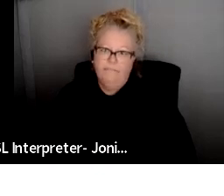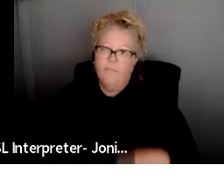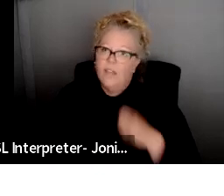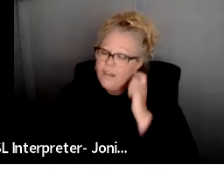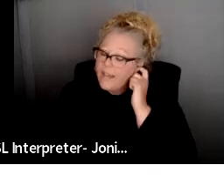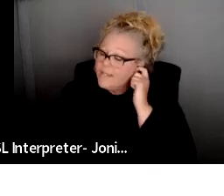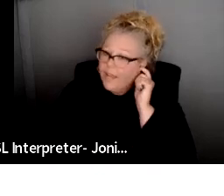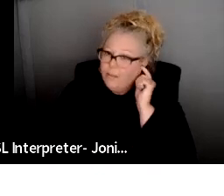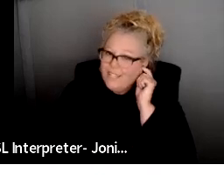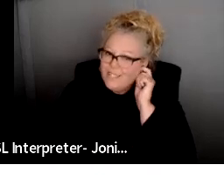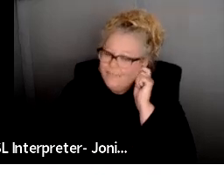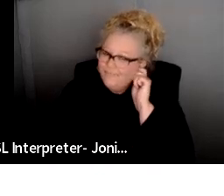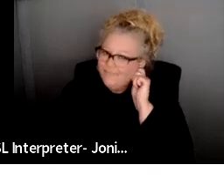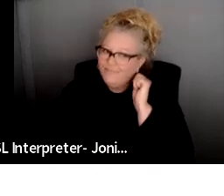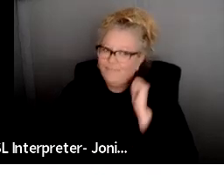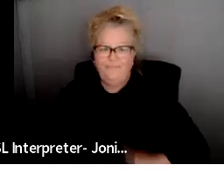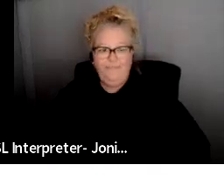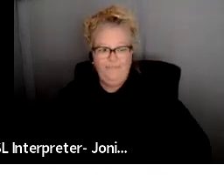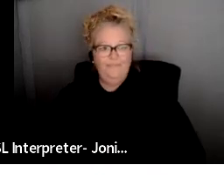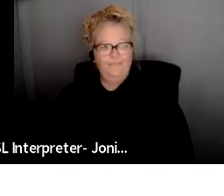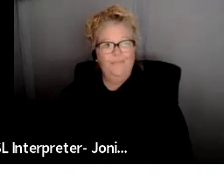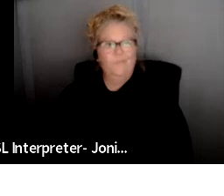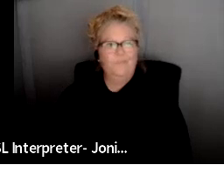sign. Next slide, please.